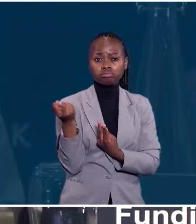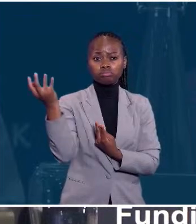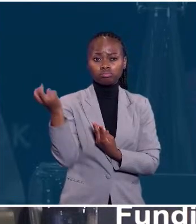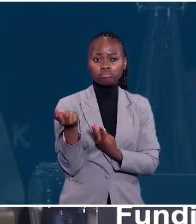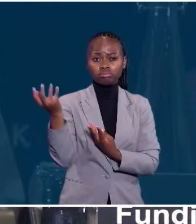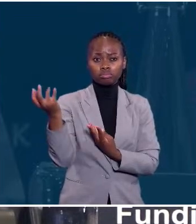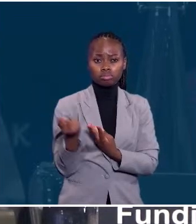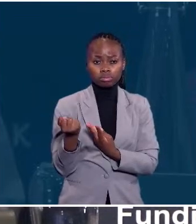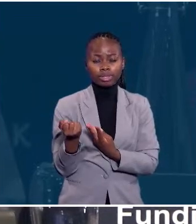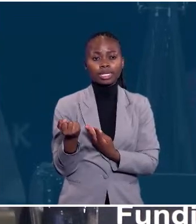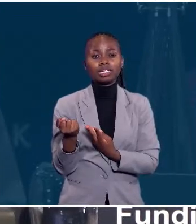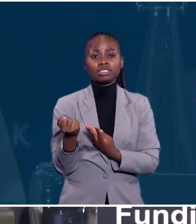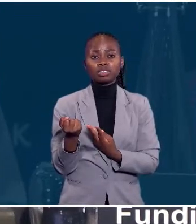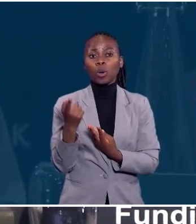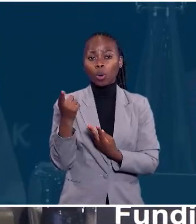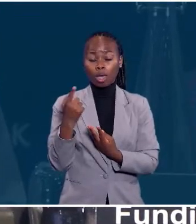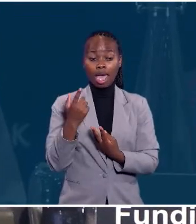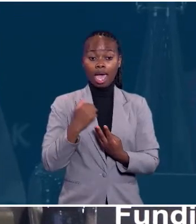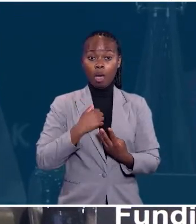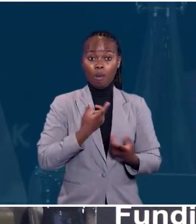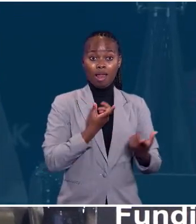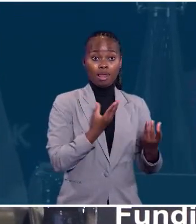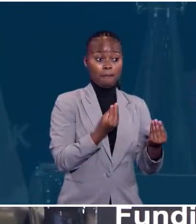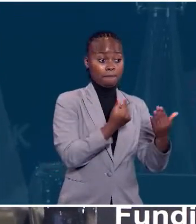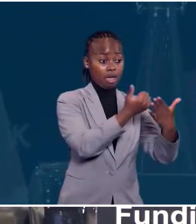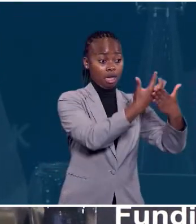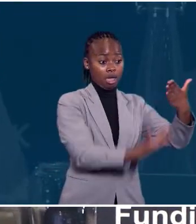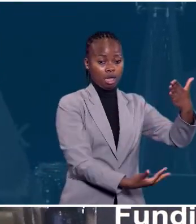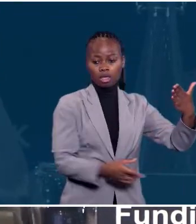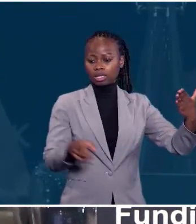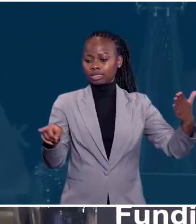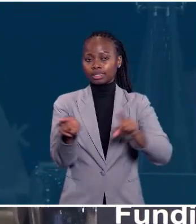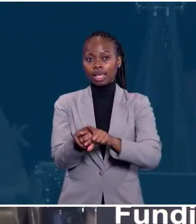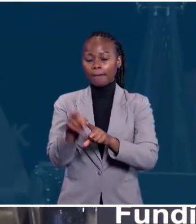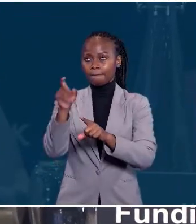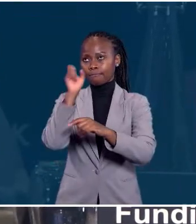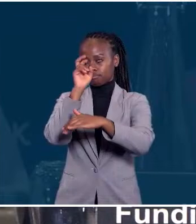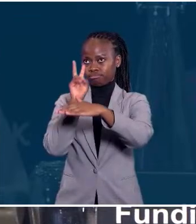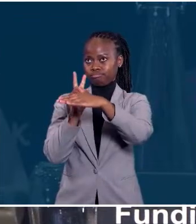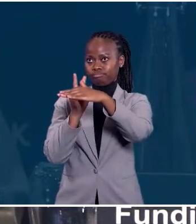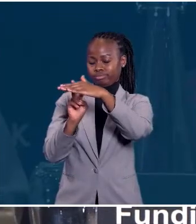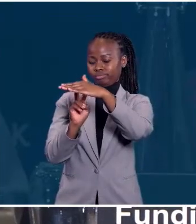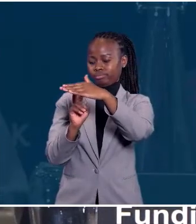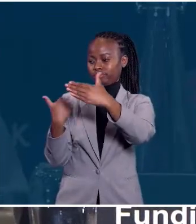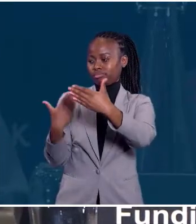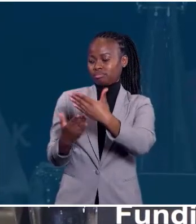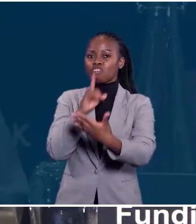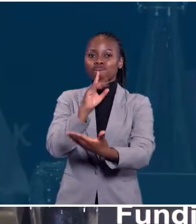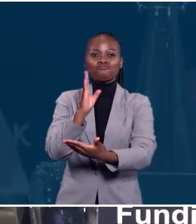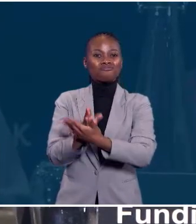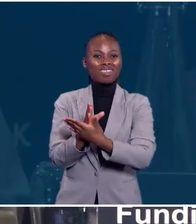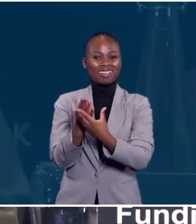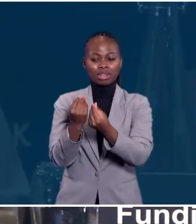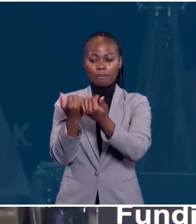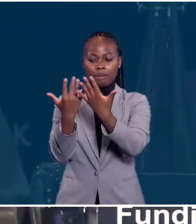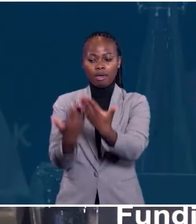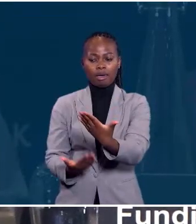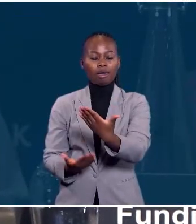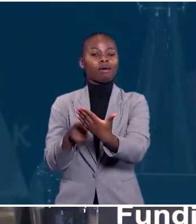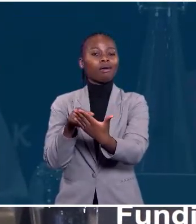is correlating with the numbers, because we had an initial jump and then a slowdown in the uptake. So in